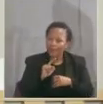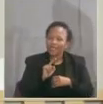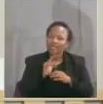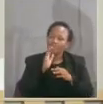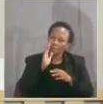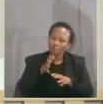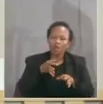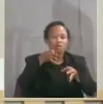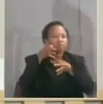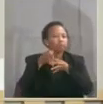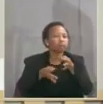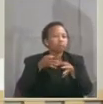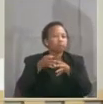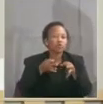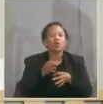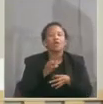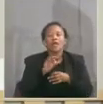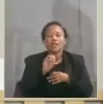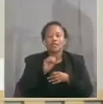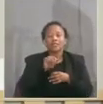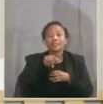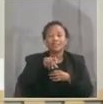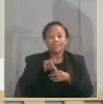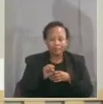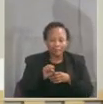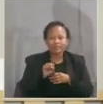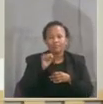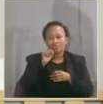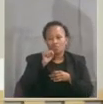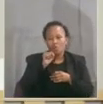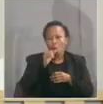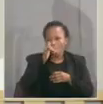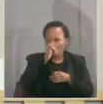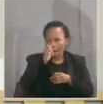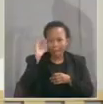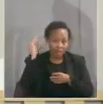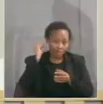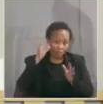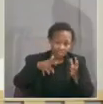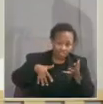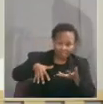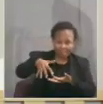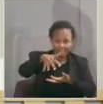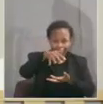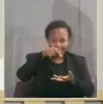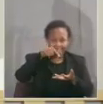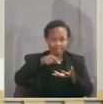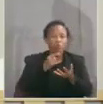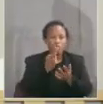the SAPS crime intelligence accounts for both